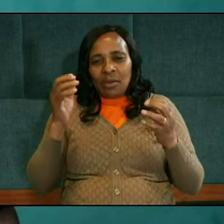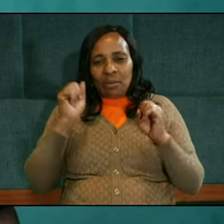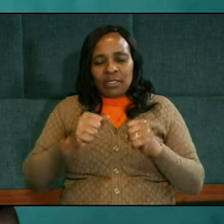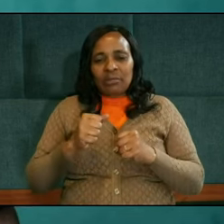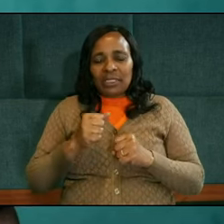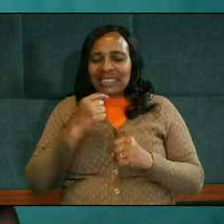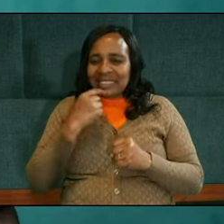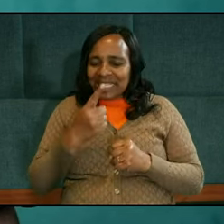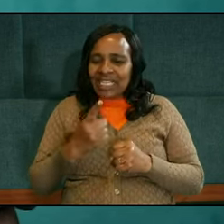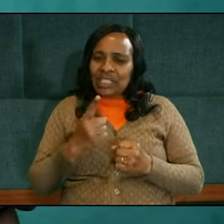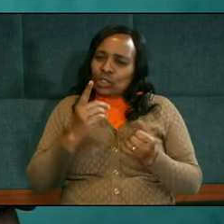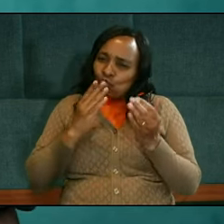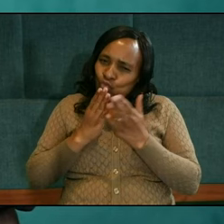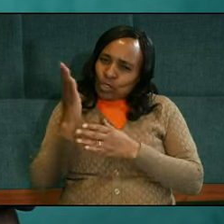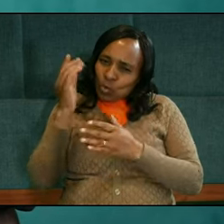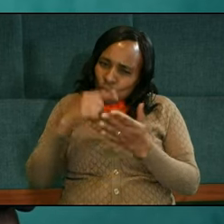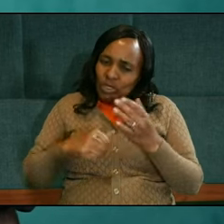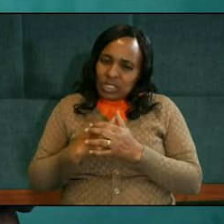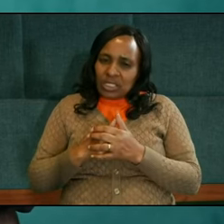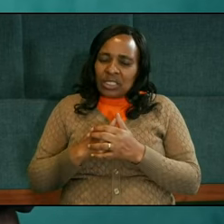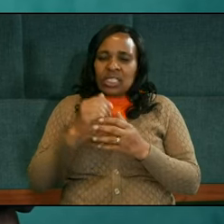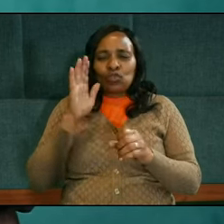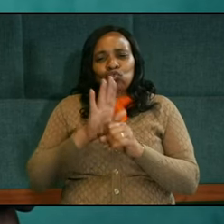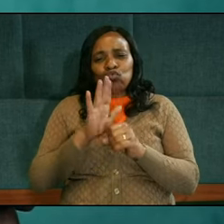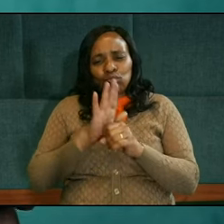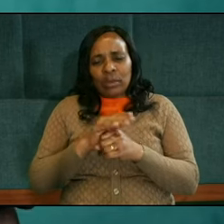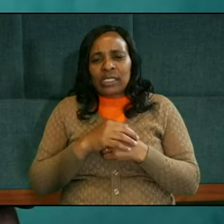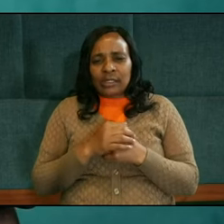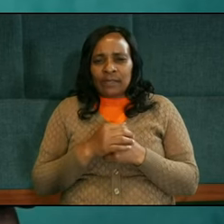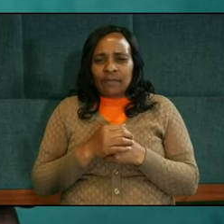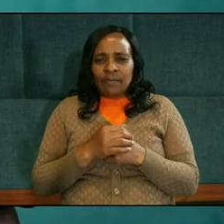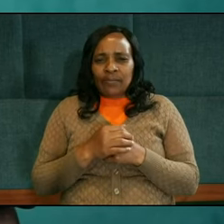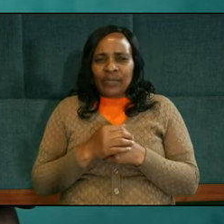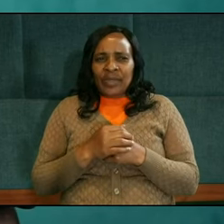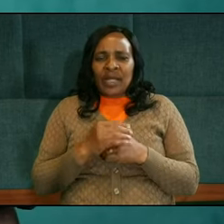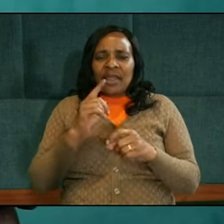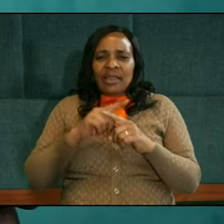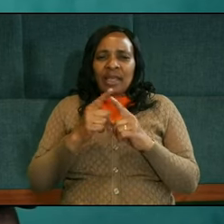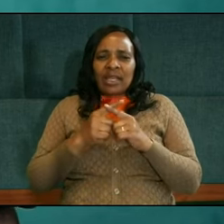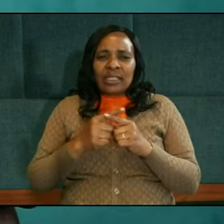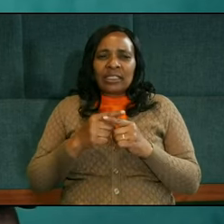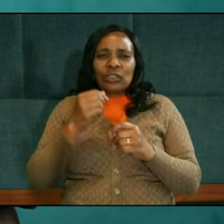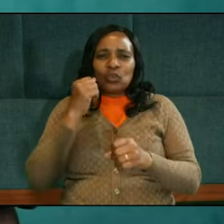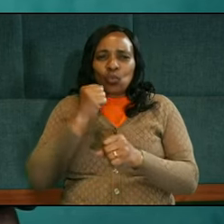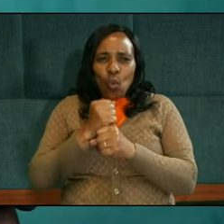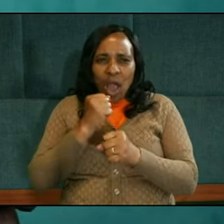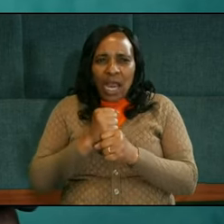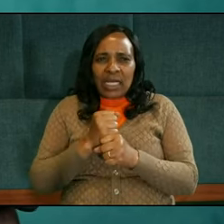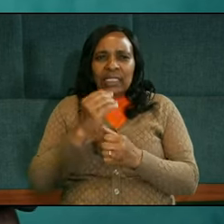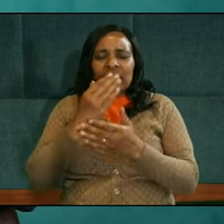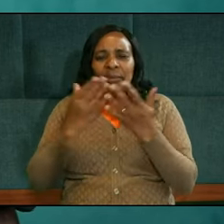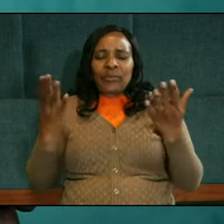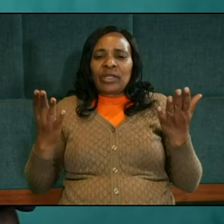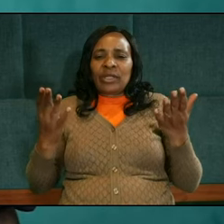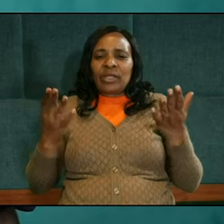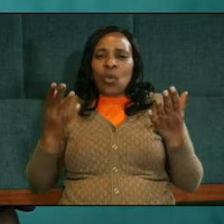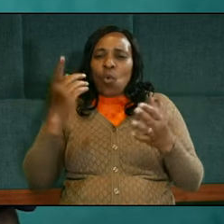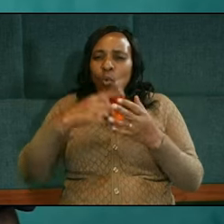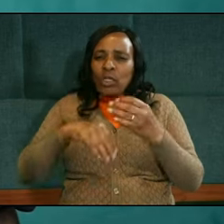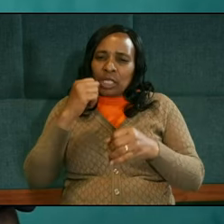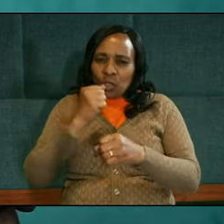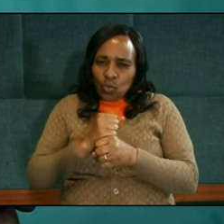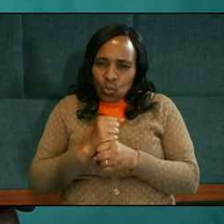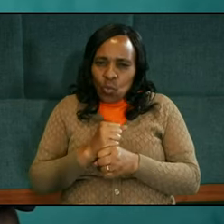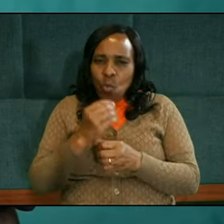that they do exist, you see. And they do play some factor in what we do, in the decisions we make, and in